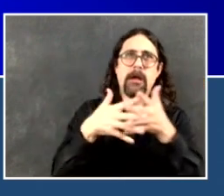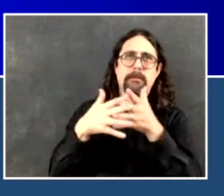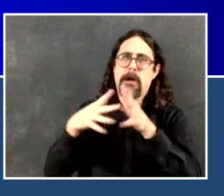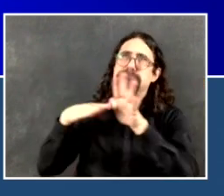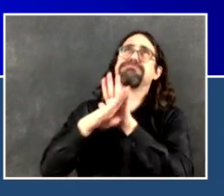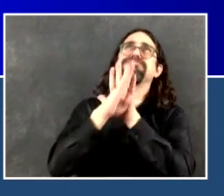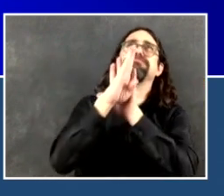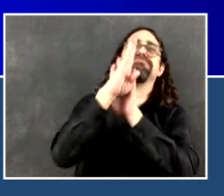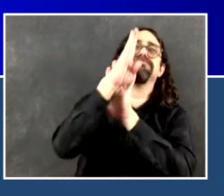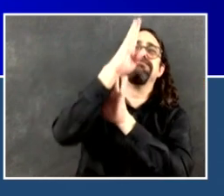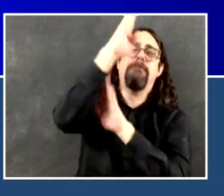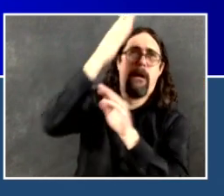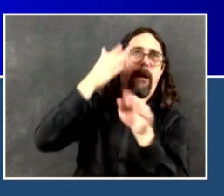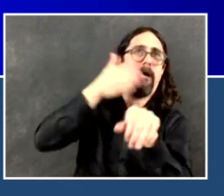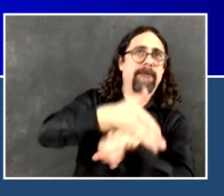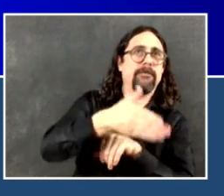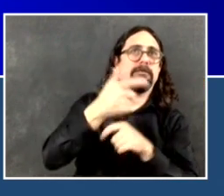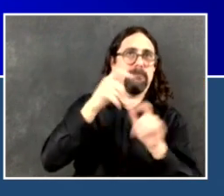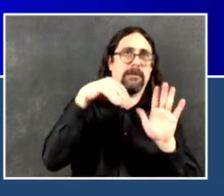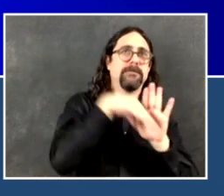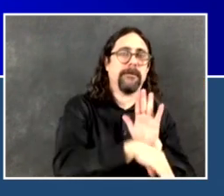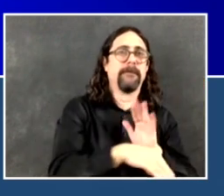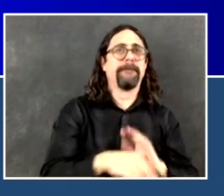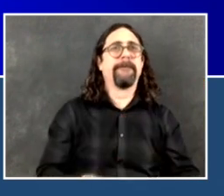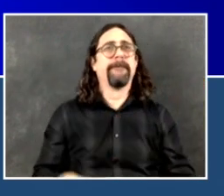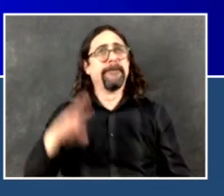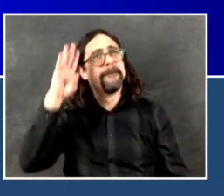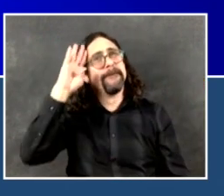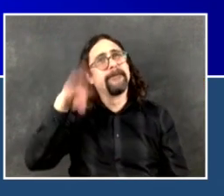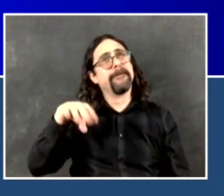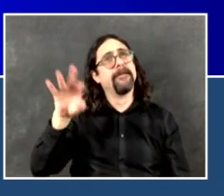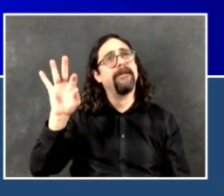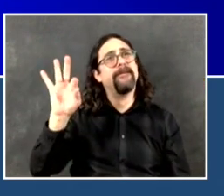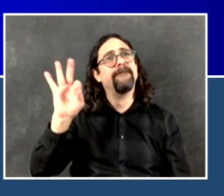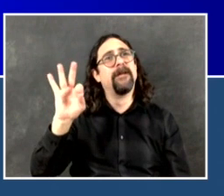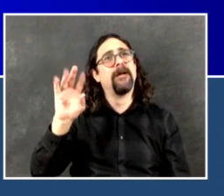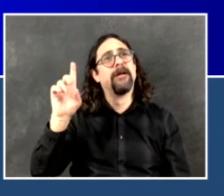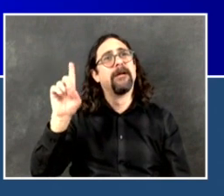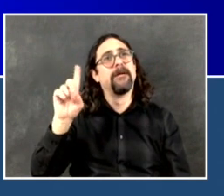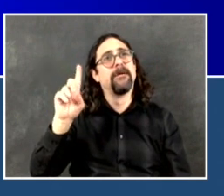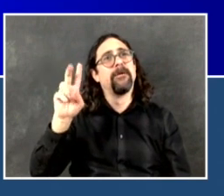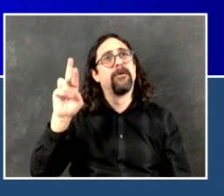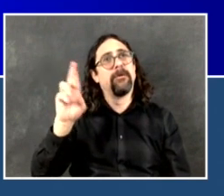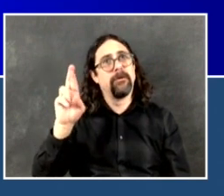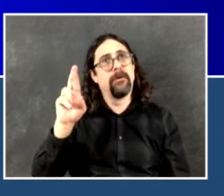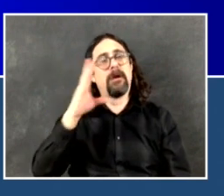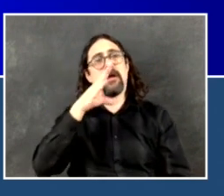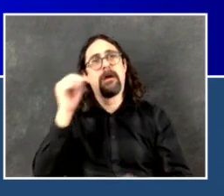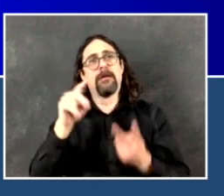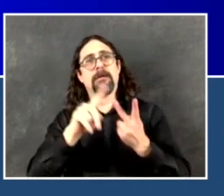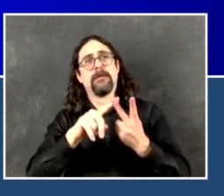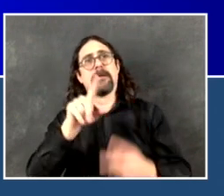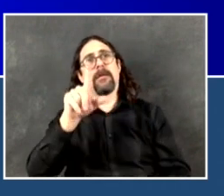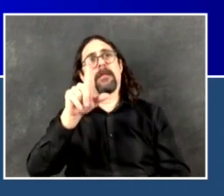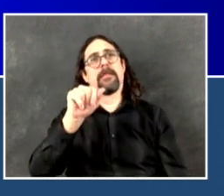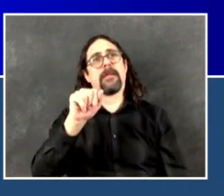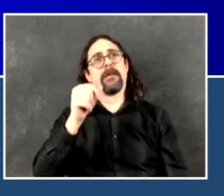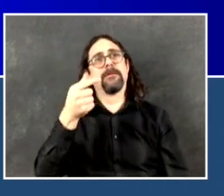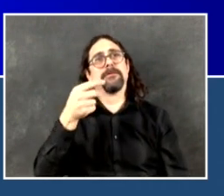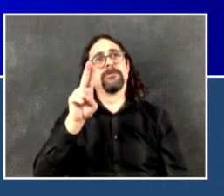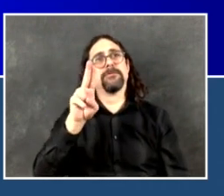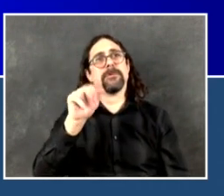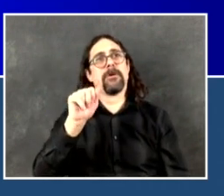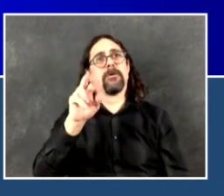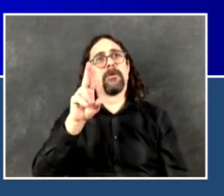Franklin Delano Roosevelt, Fidel LaGuardia, and all the other great leaders of the New Deal, they did not say, we just want to go back to that horribly